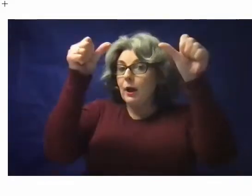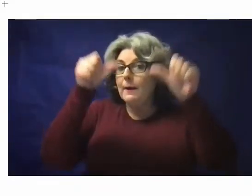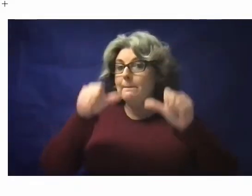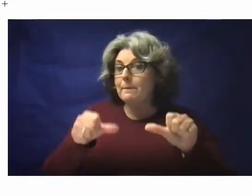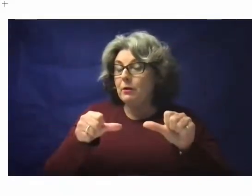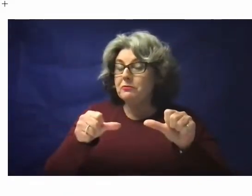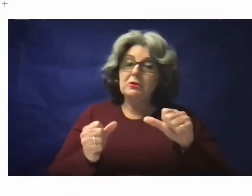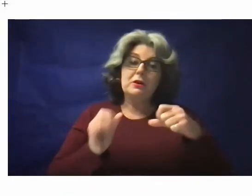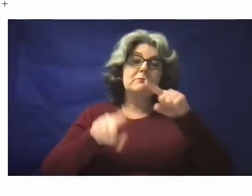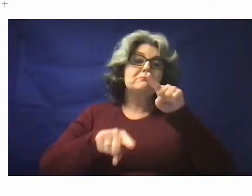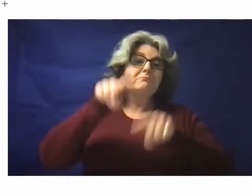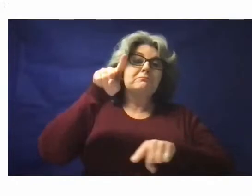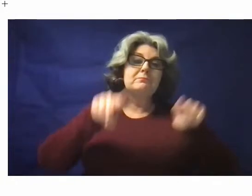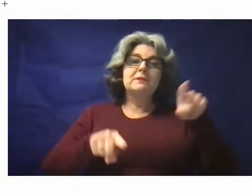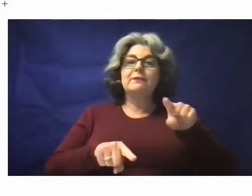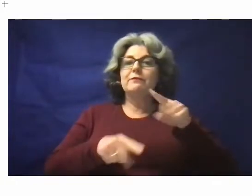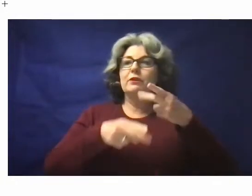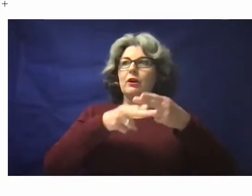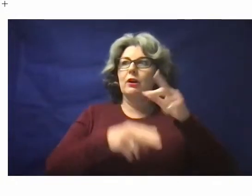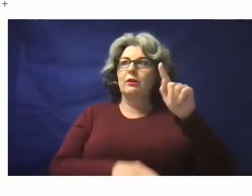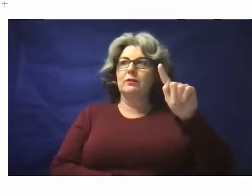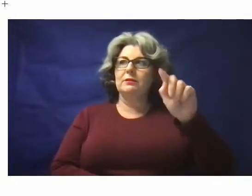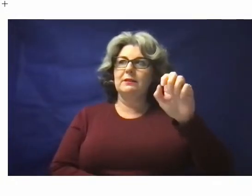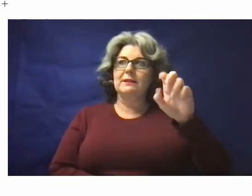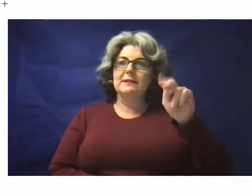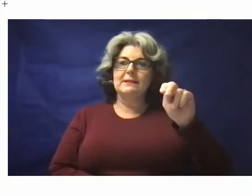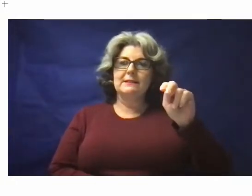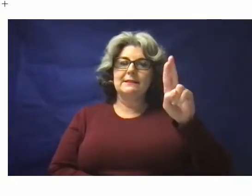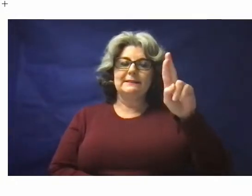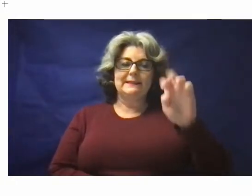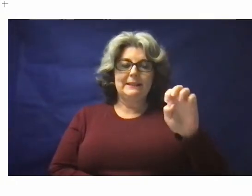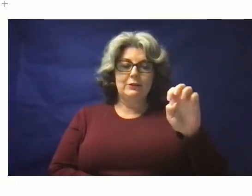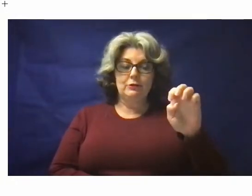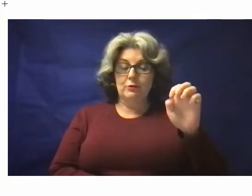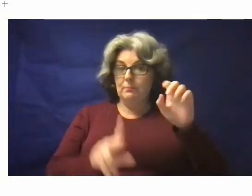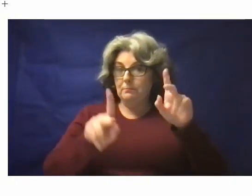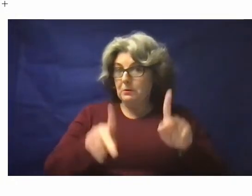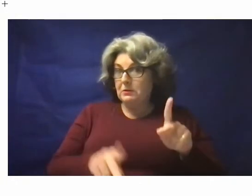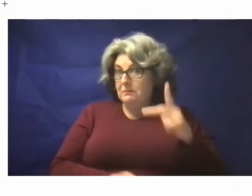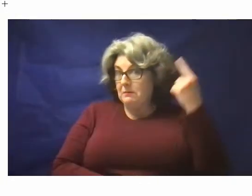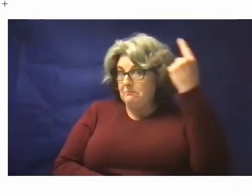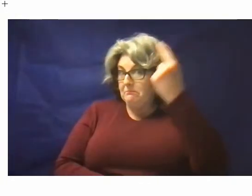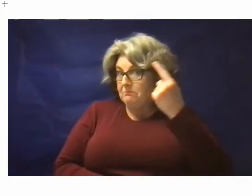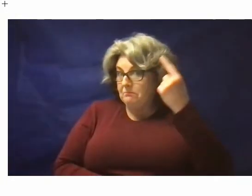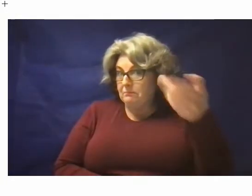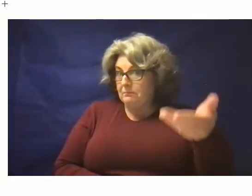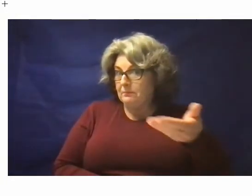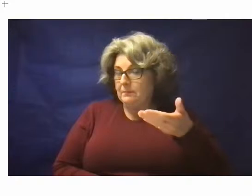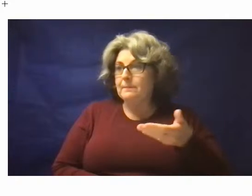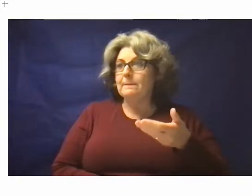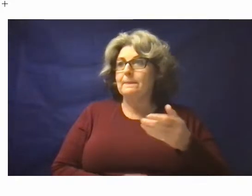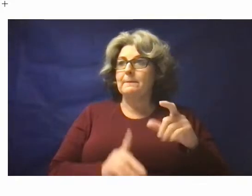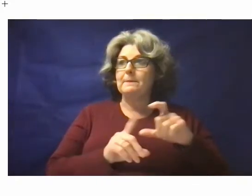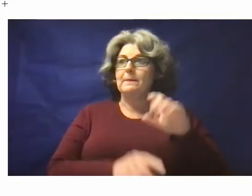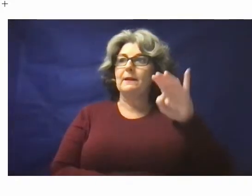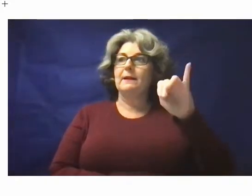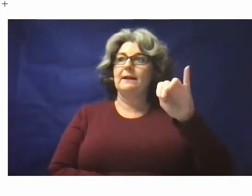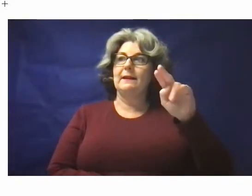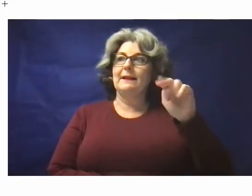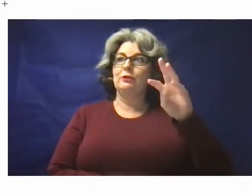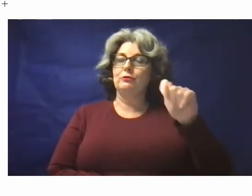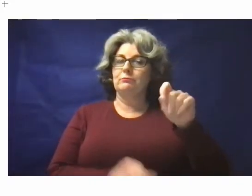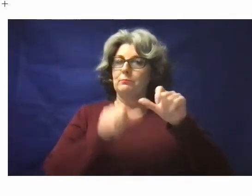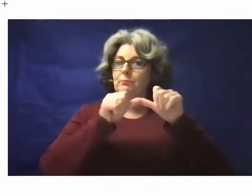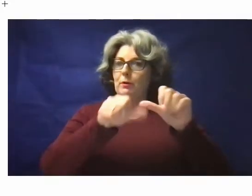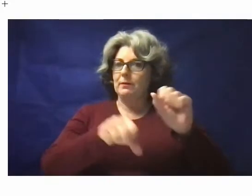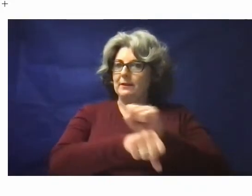the various tenures that the manager is considering hiring. Indeterminate means permanent